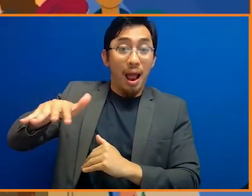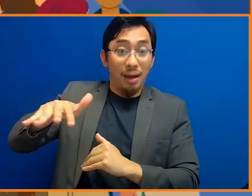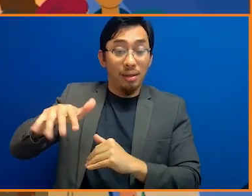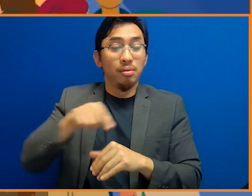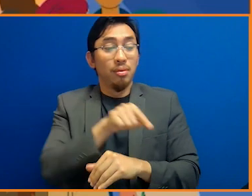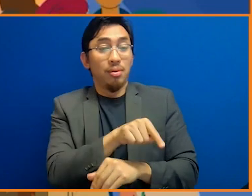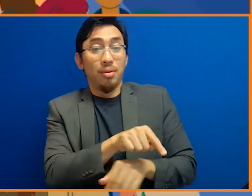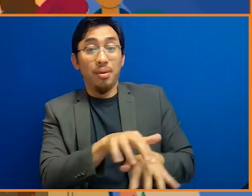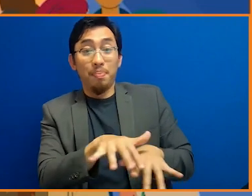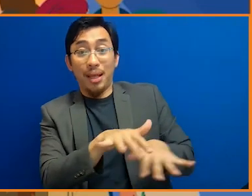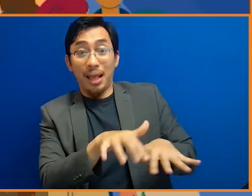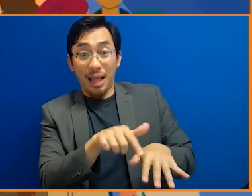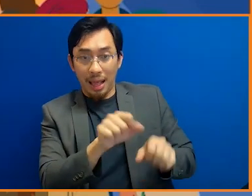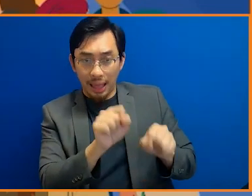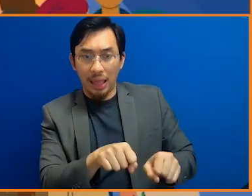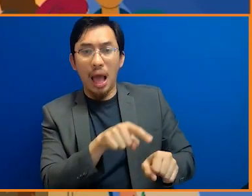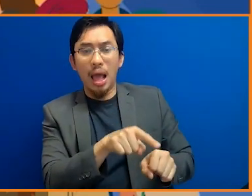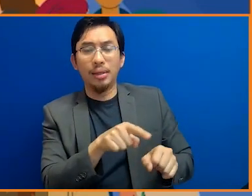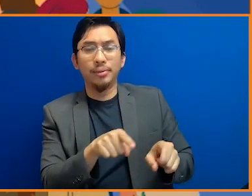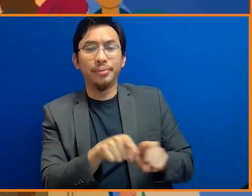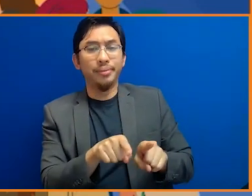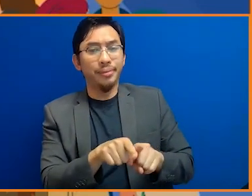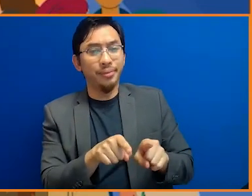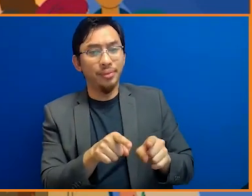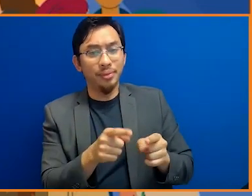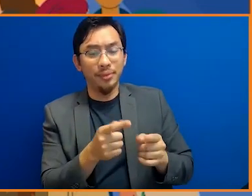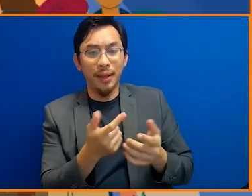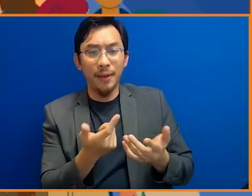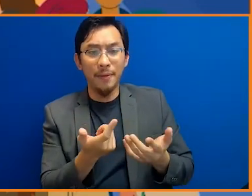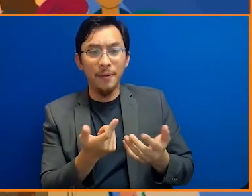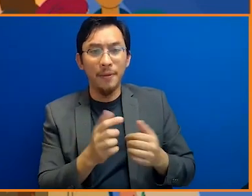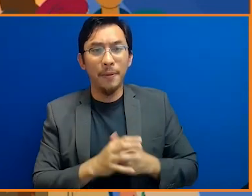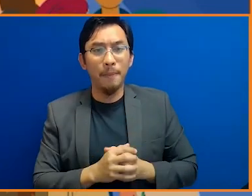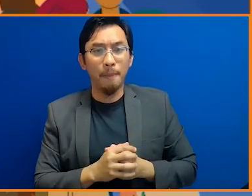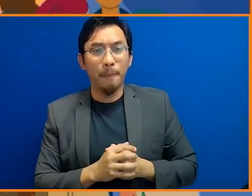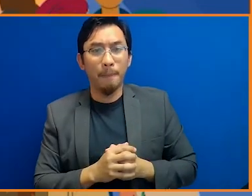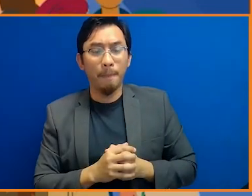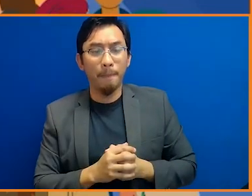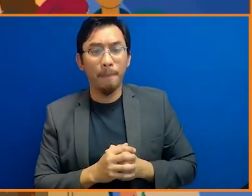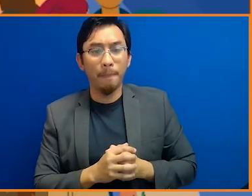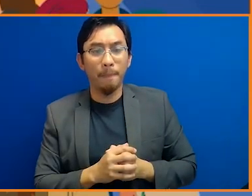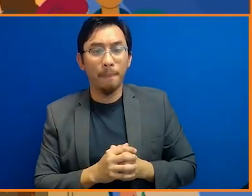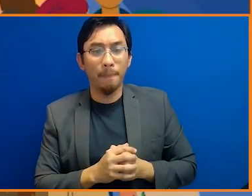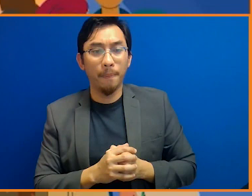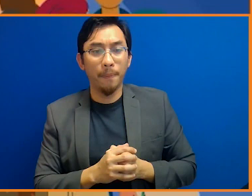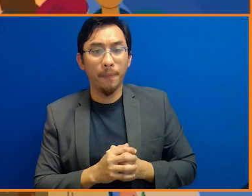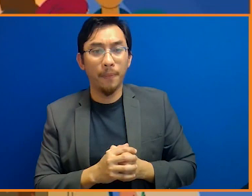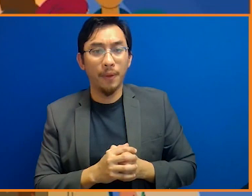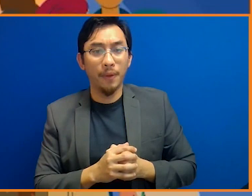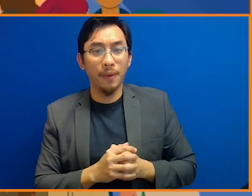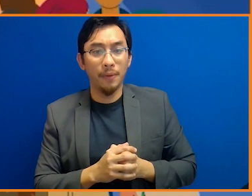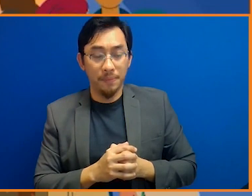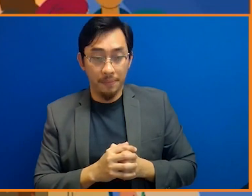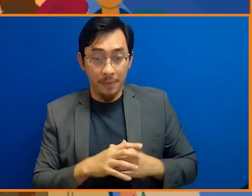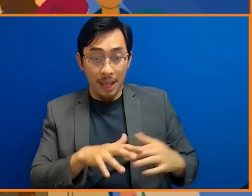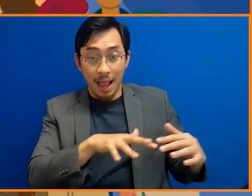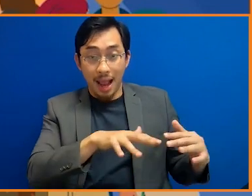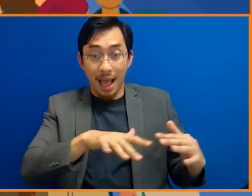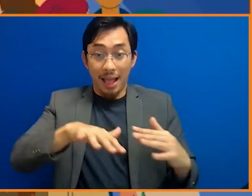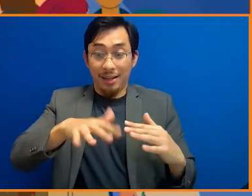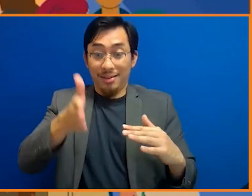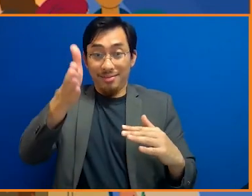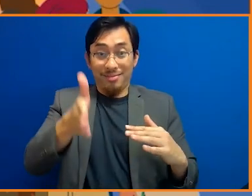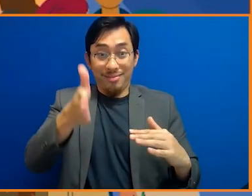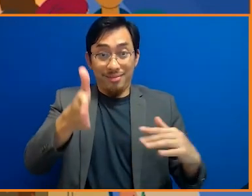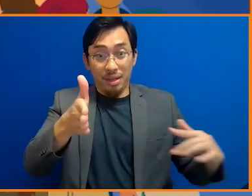that the sand beach can be like that. And also they decided to increase the land